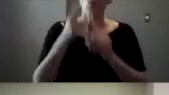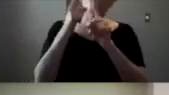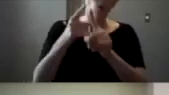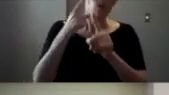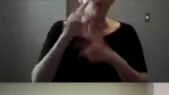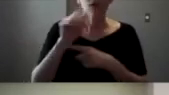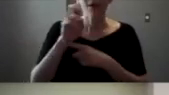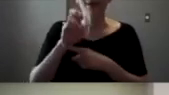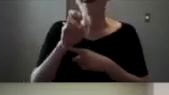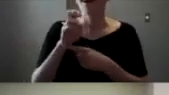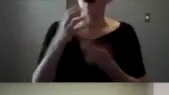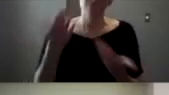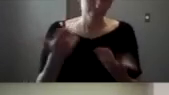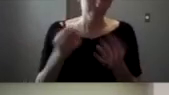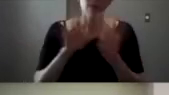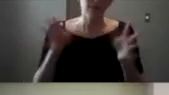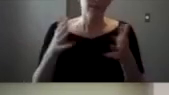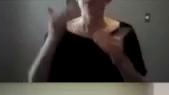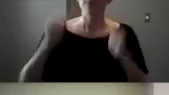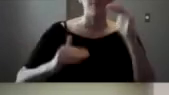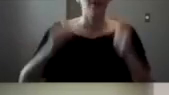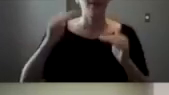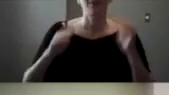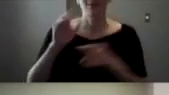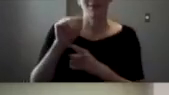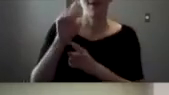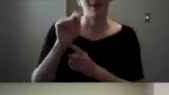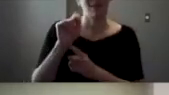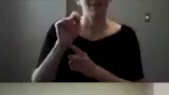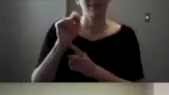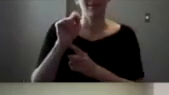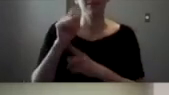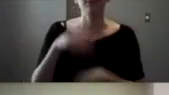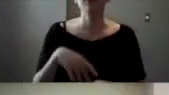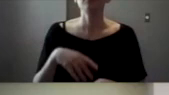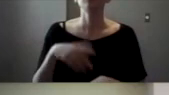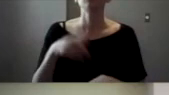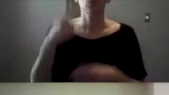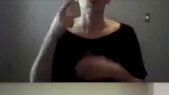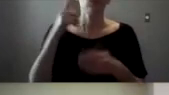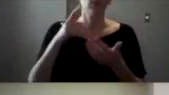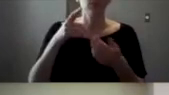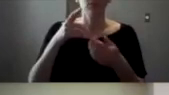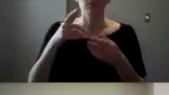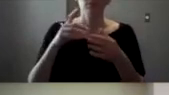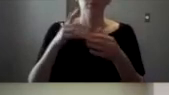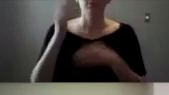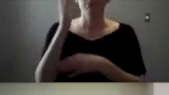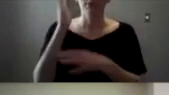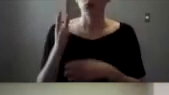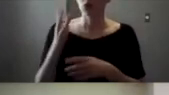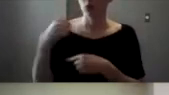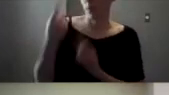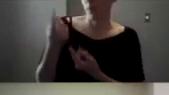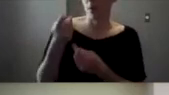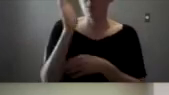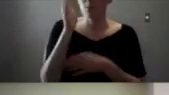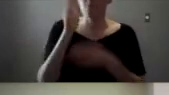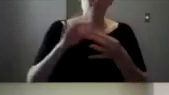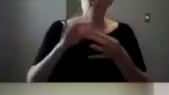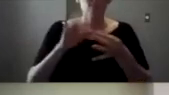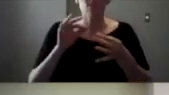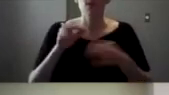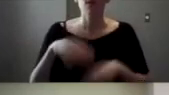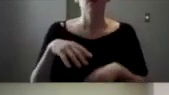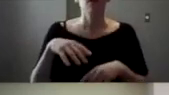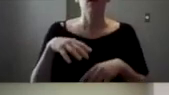hand, you've heard over and over the sense that family planning services are essential health services, and what we want to be able to